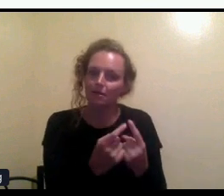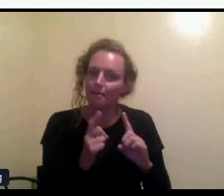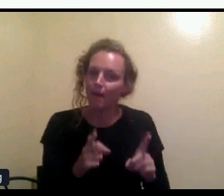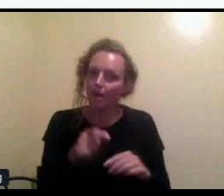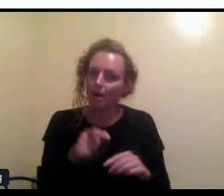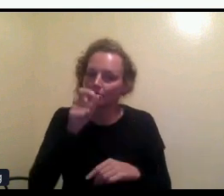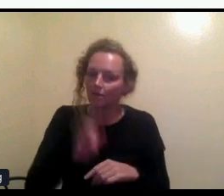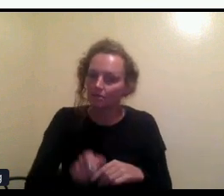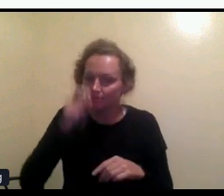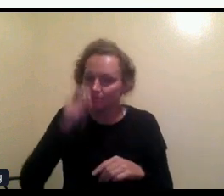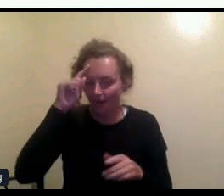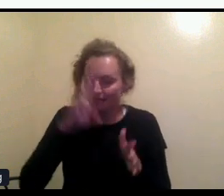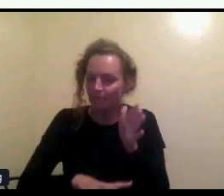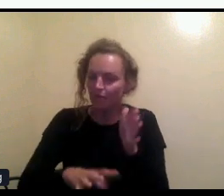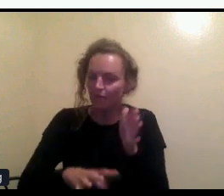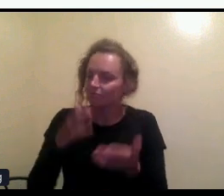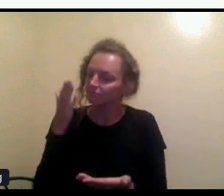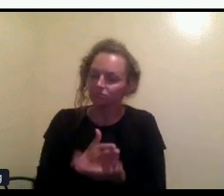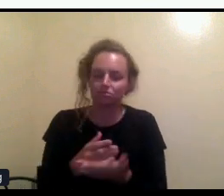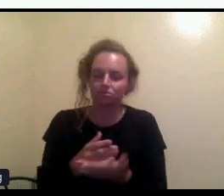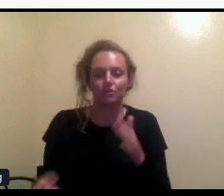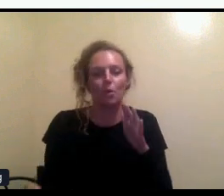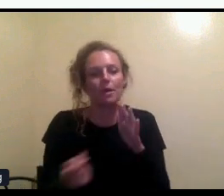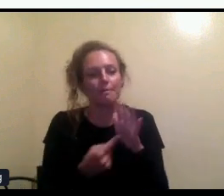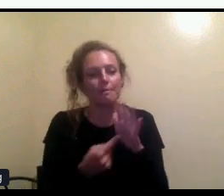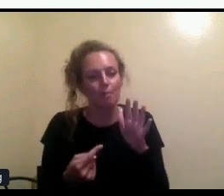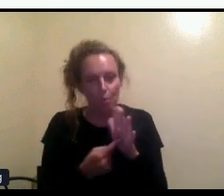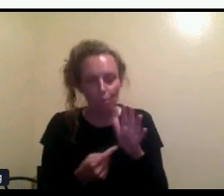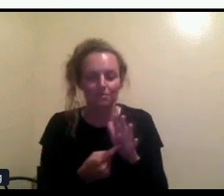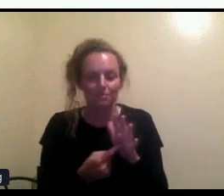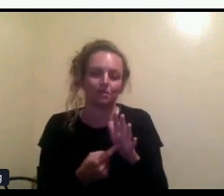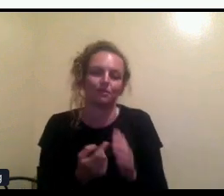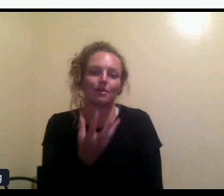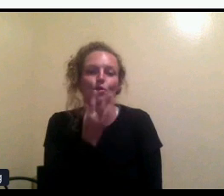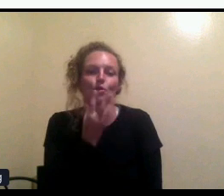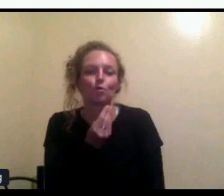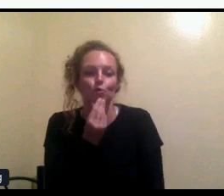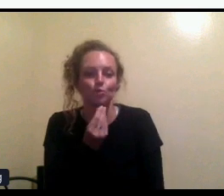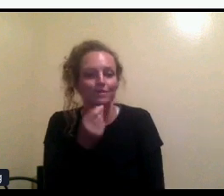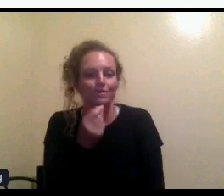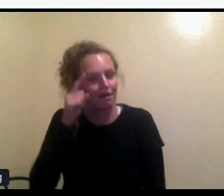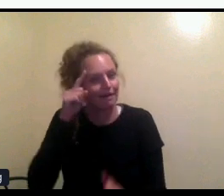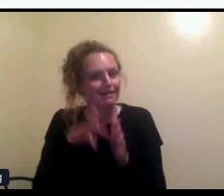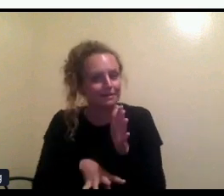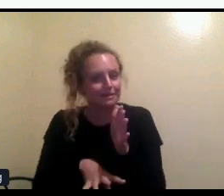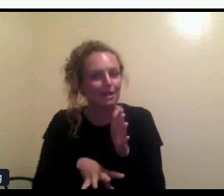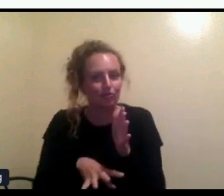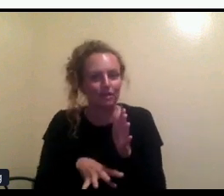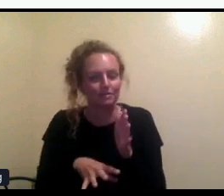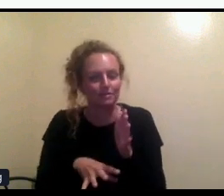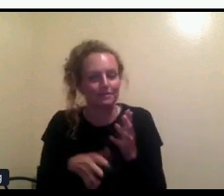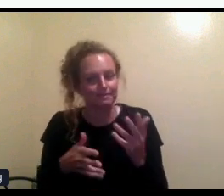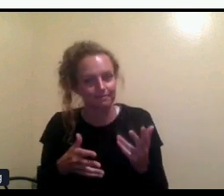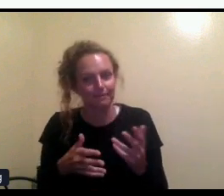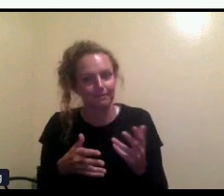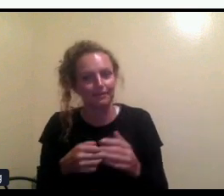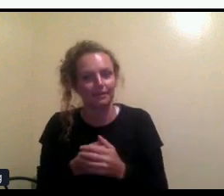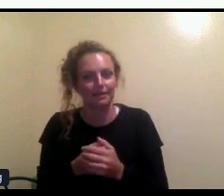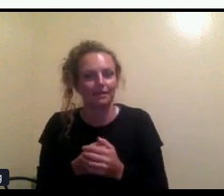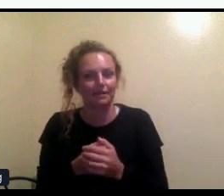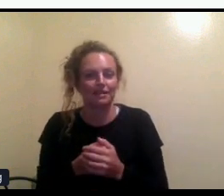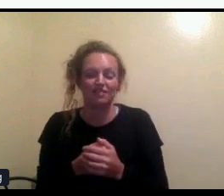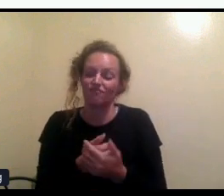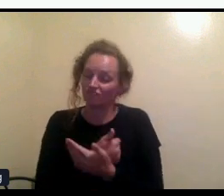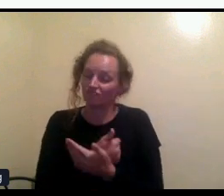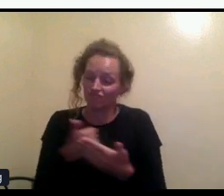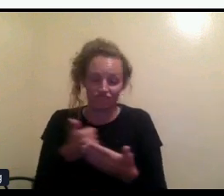shopping or consumer experiences or businesses got it right, they so often talked about great